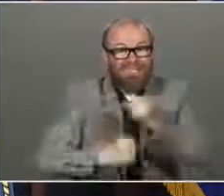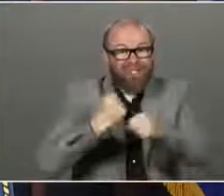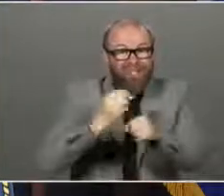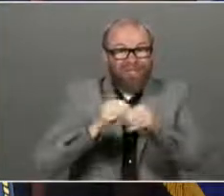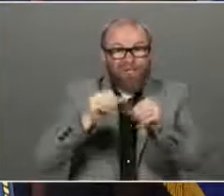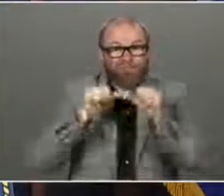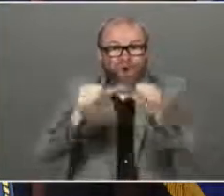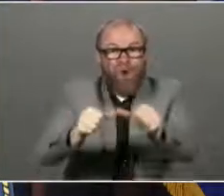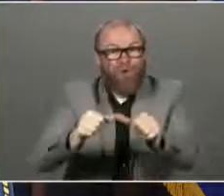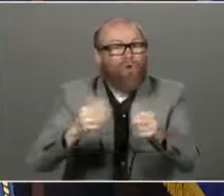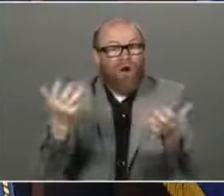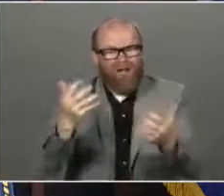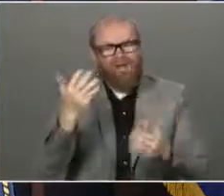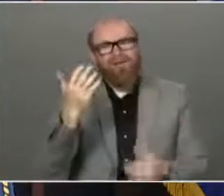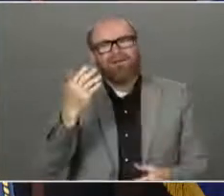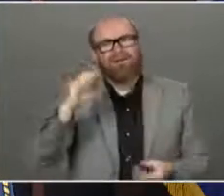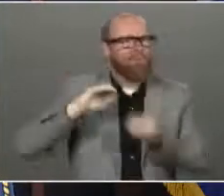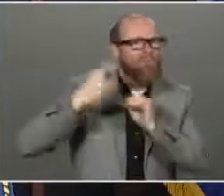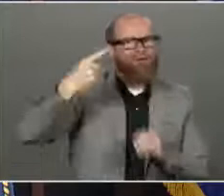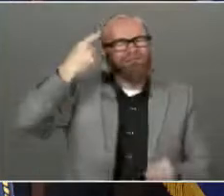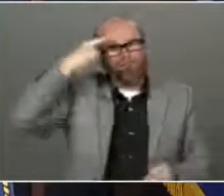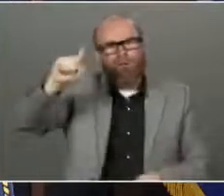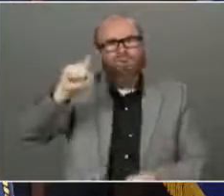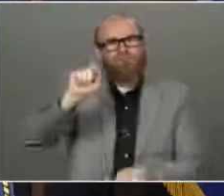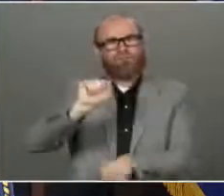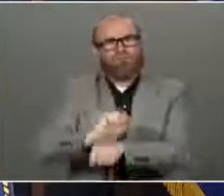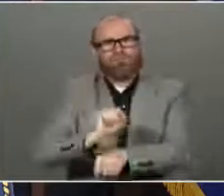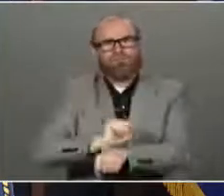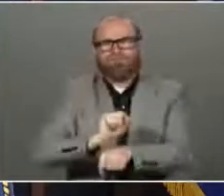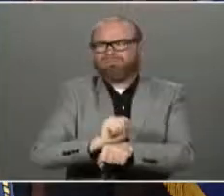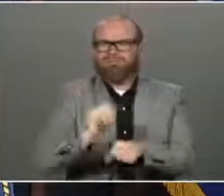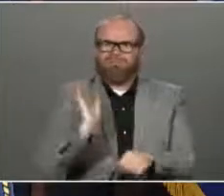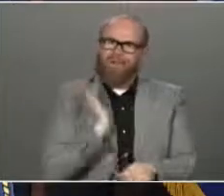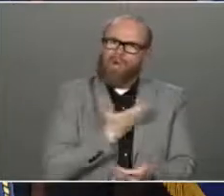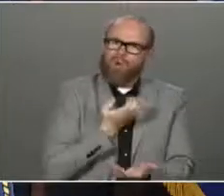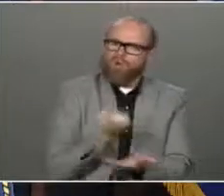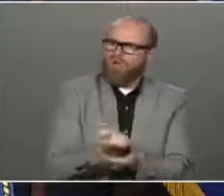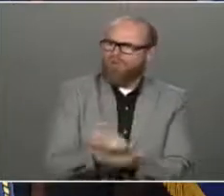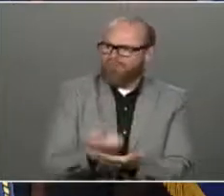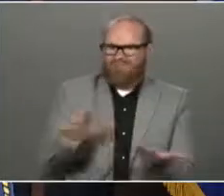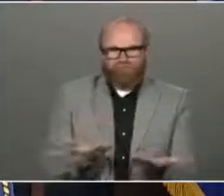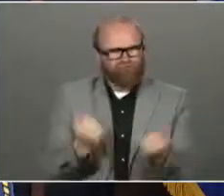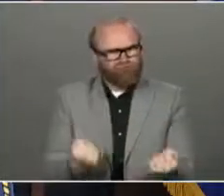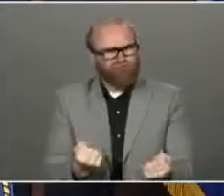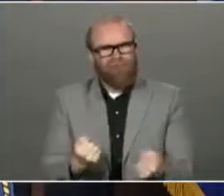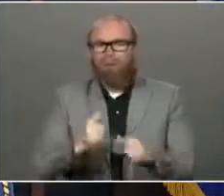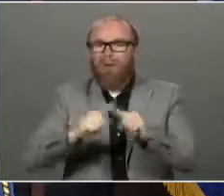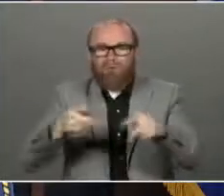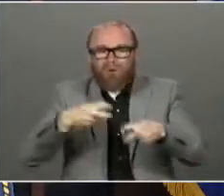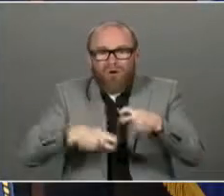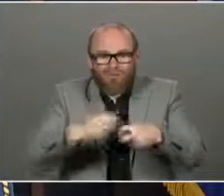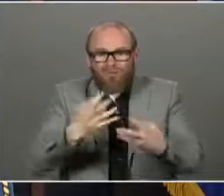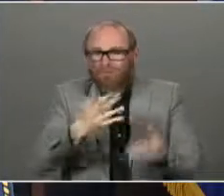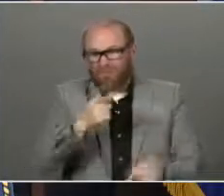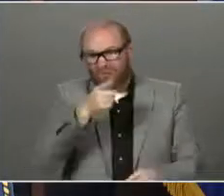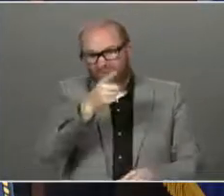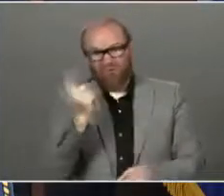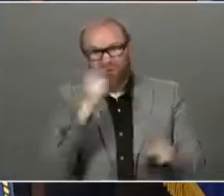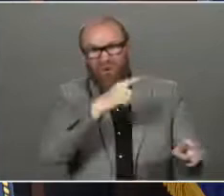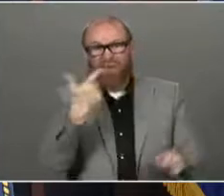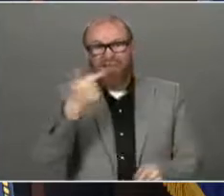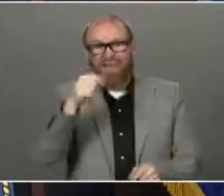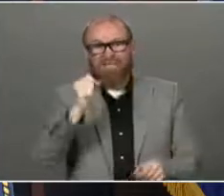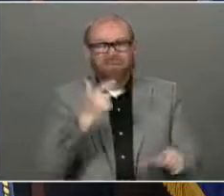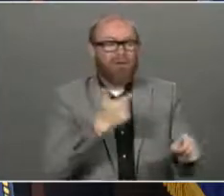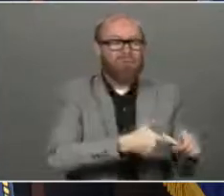But with inflation this high, Utahns are really feeling the pinch, especially at the gas pump. And as of yesterday, gas